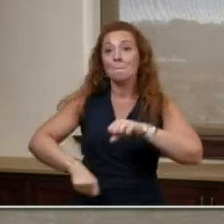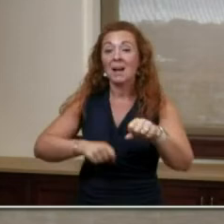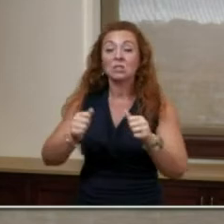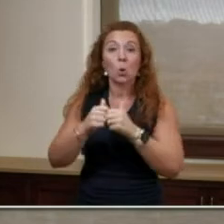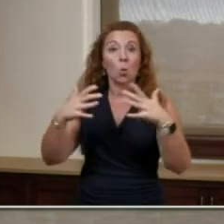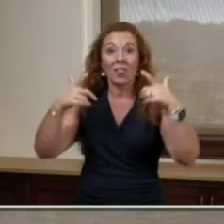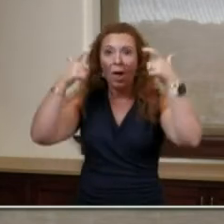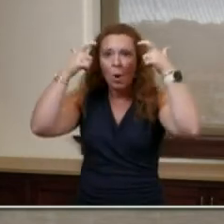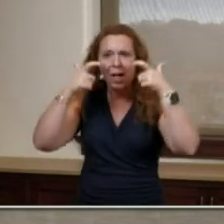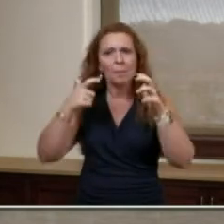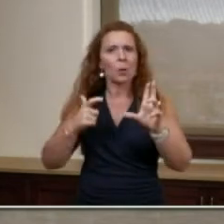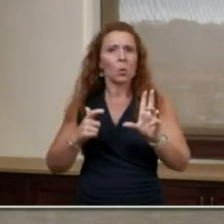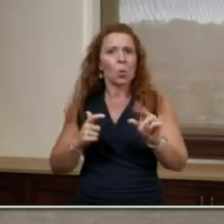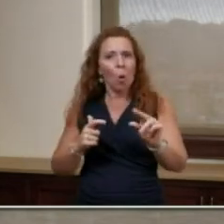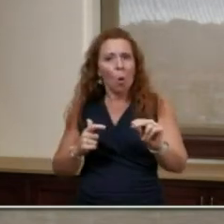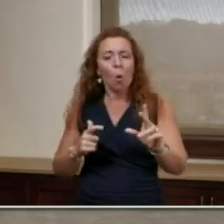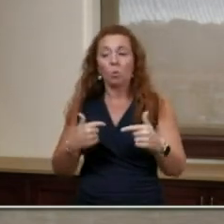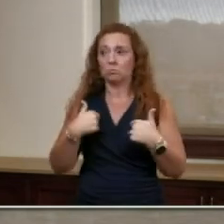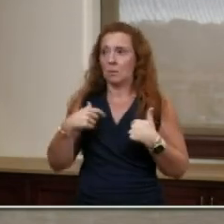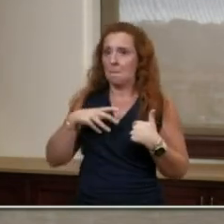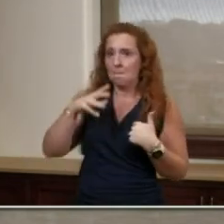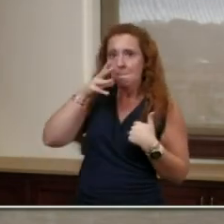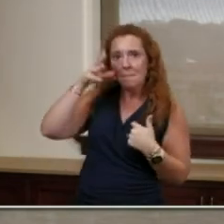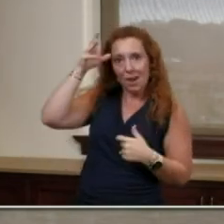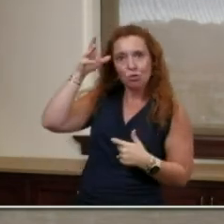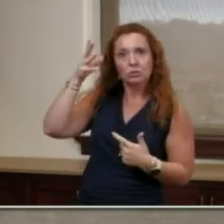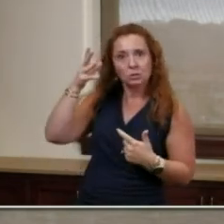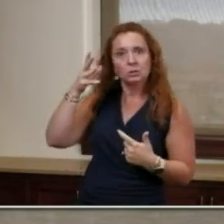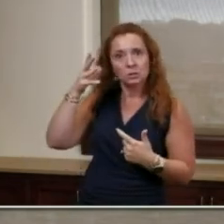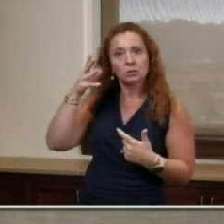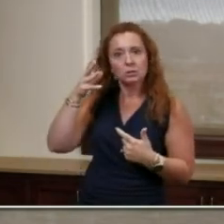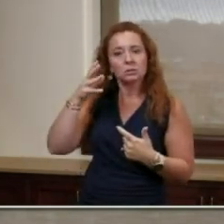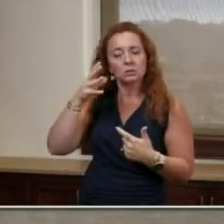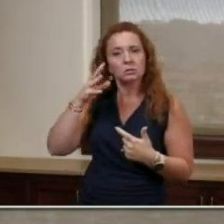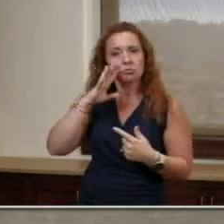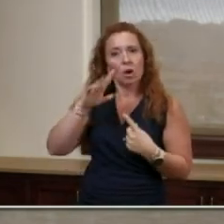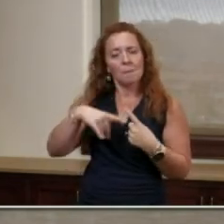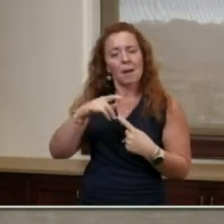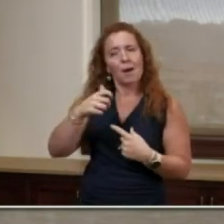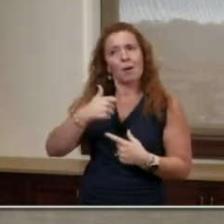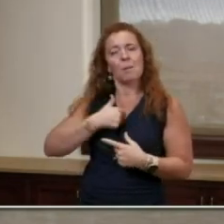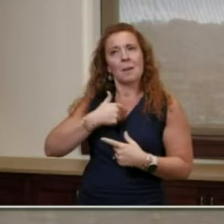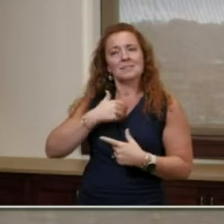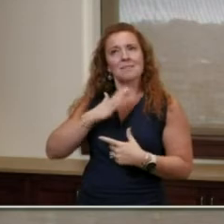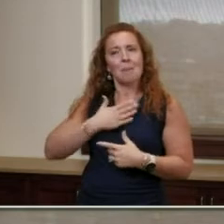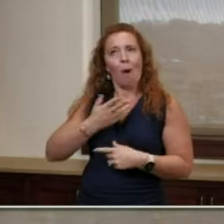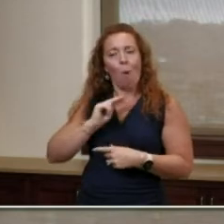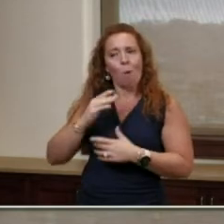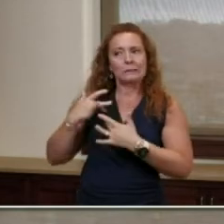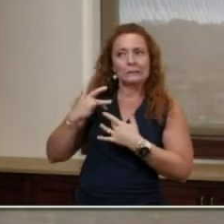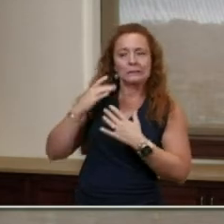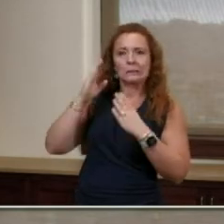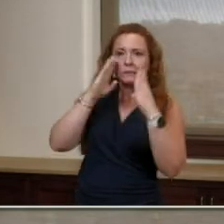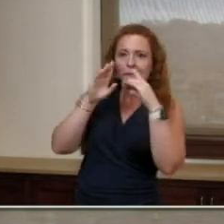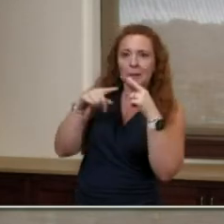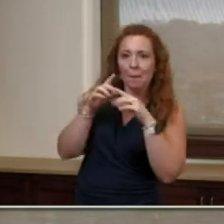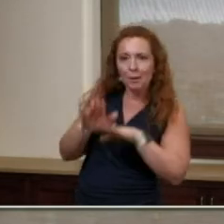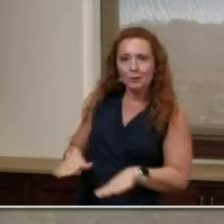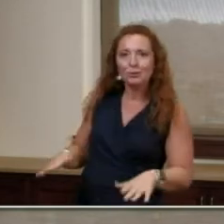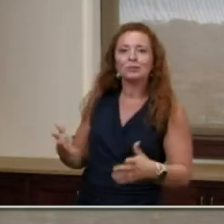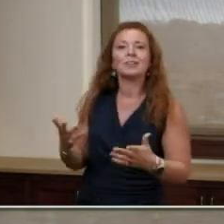without putting their bike helmet on. And I, as a parent, I speak of that knowing, worrying about my kids as they grow